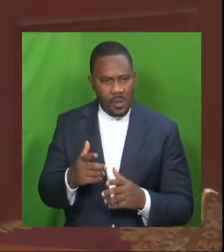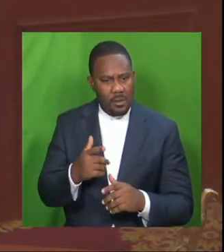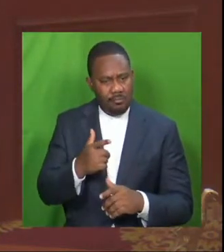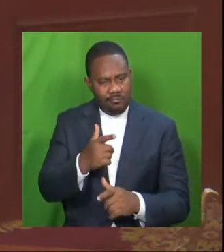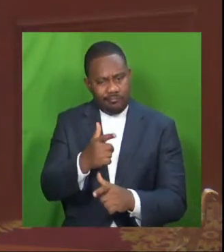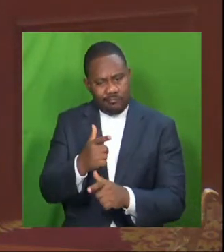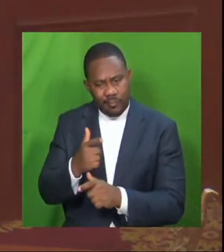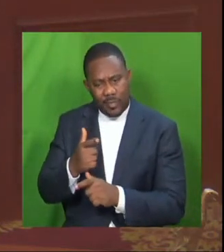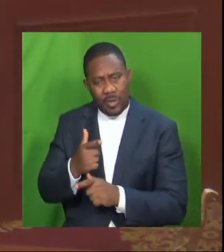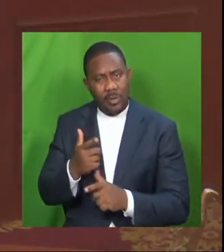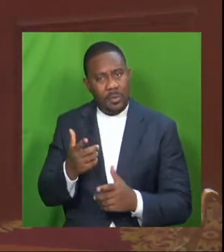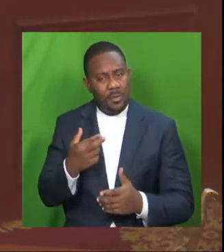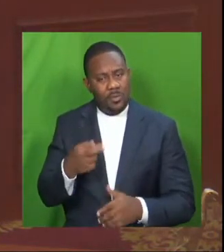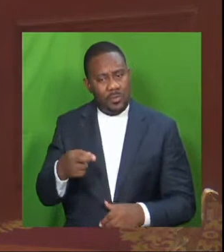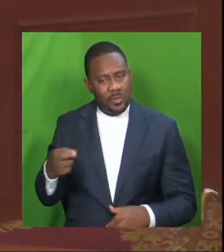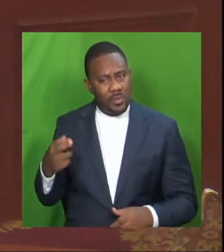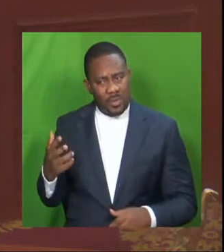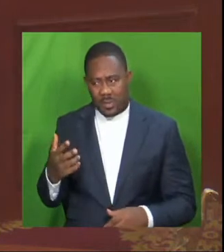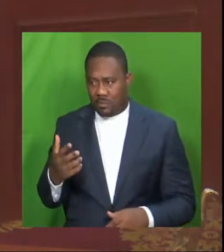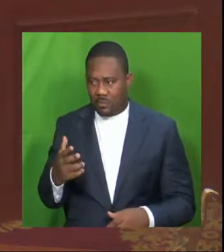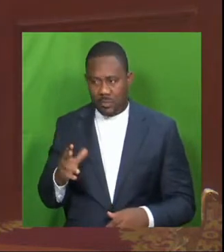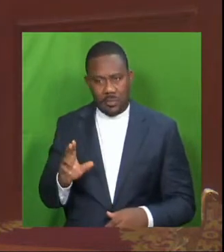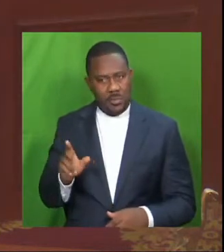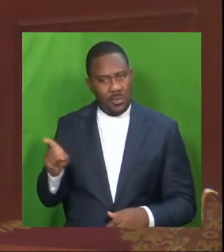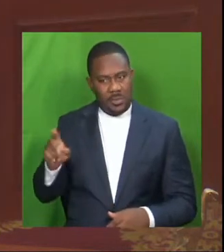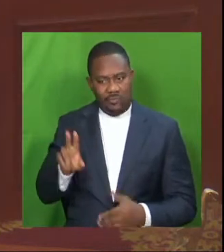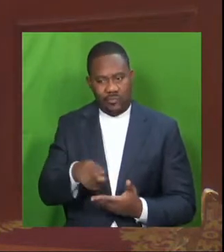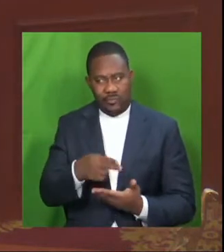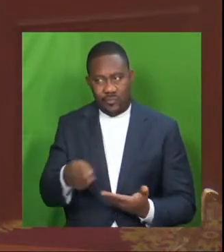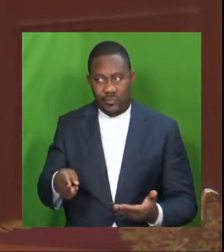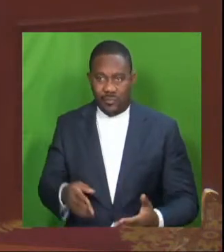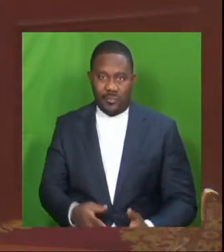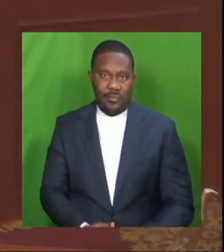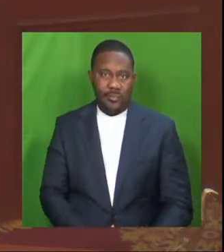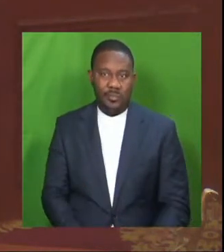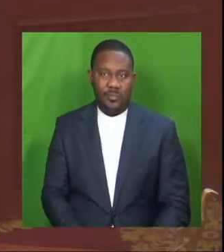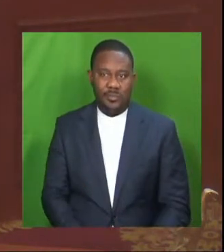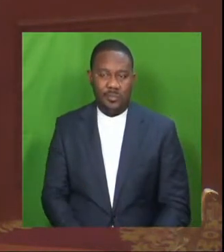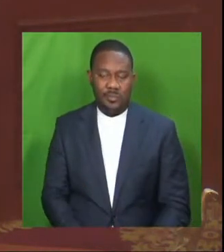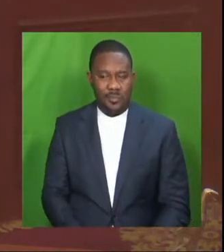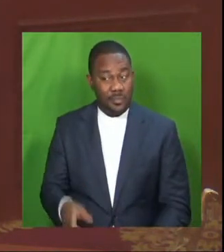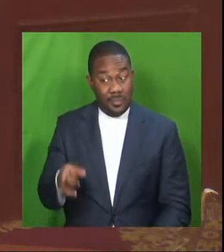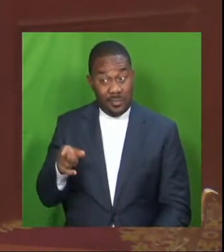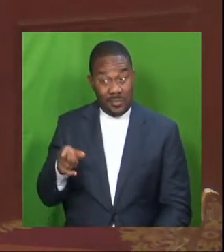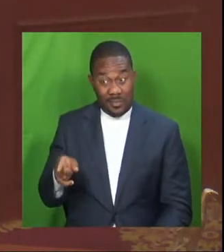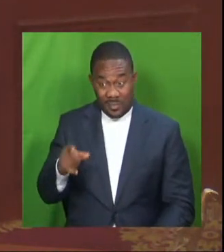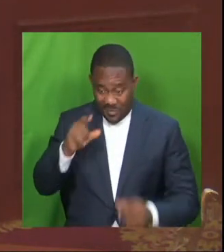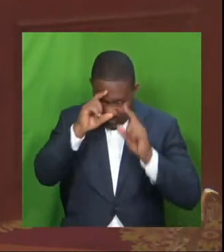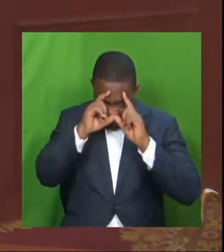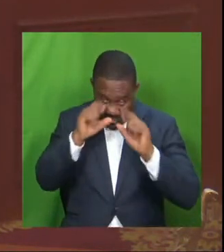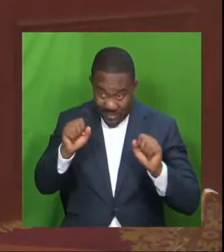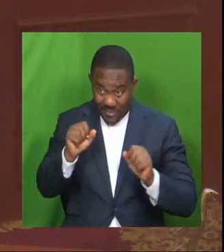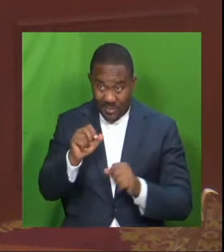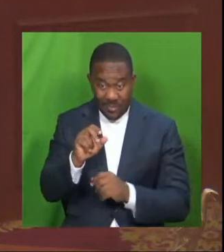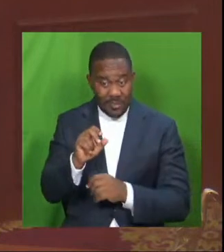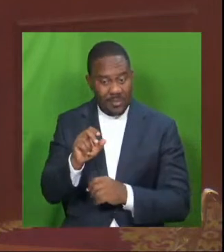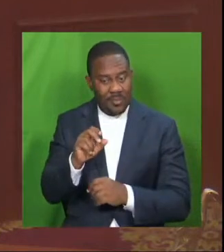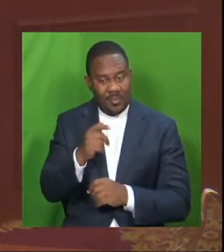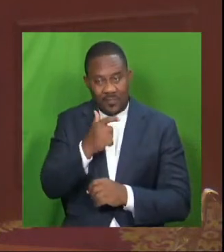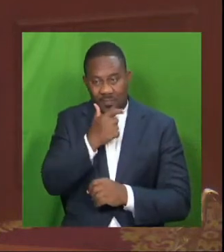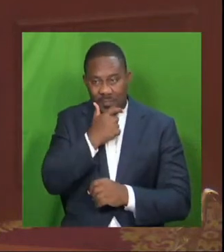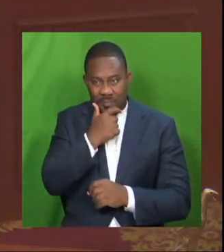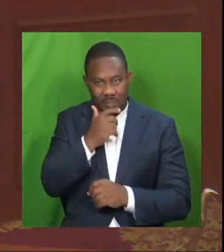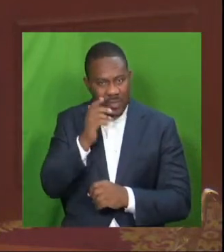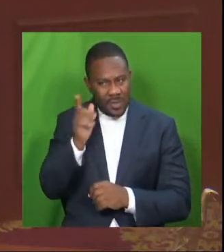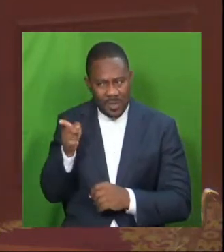the years. Mr. Speaker, Nana Akufo-Addo will go down in history as the most borrowed president